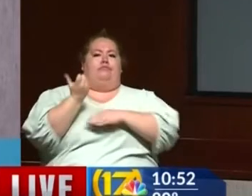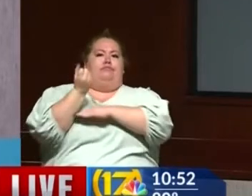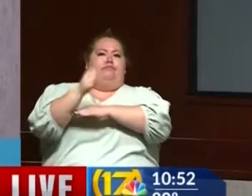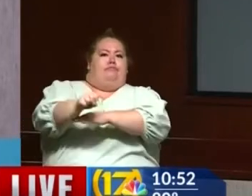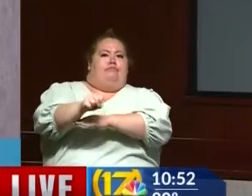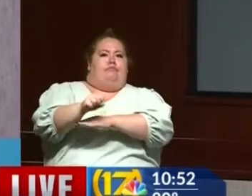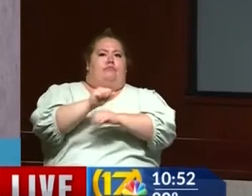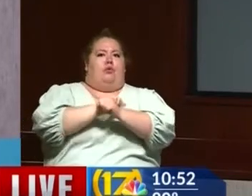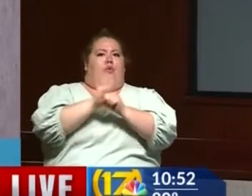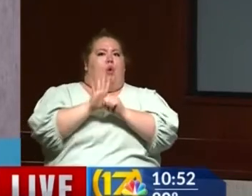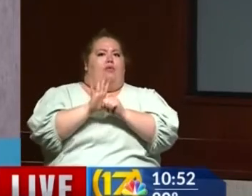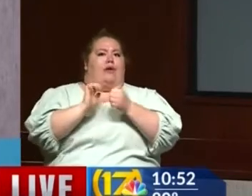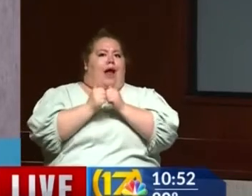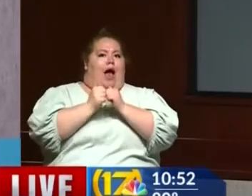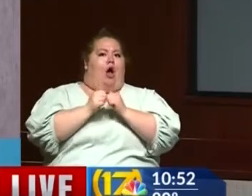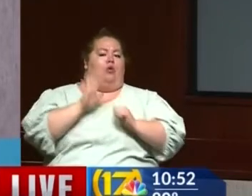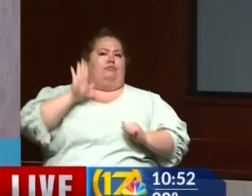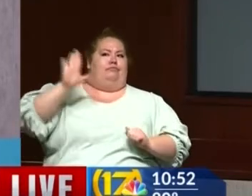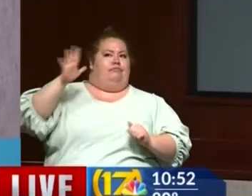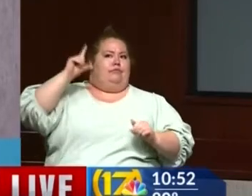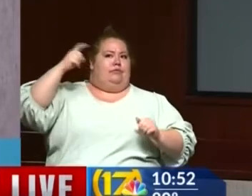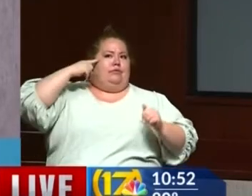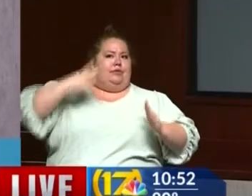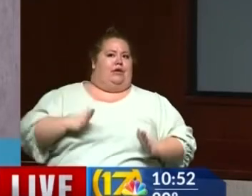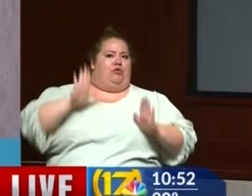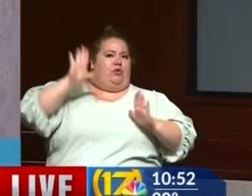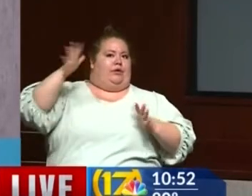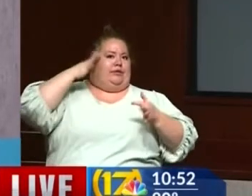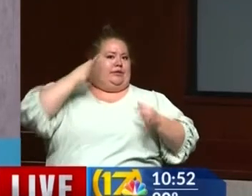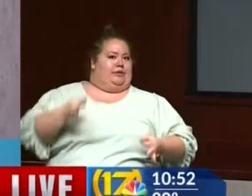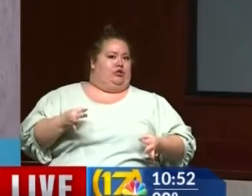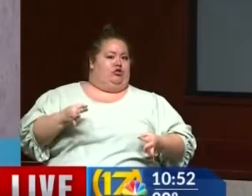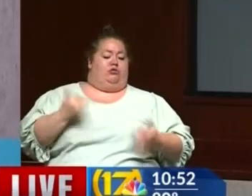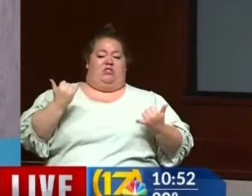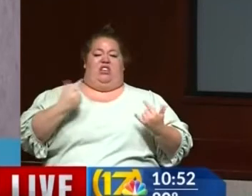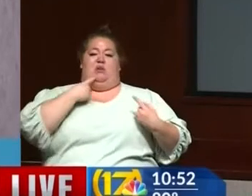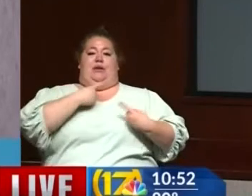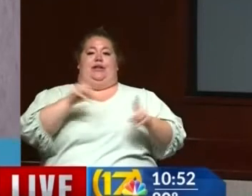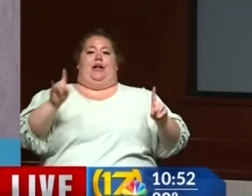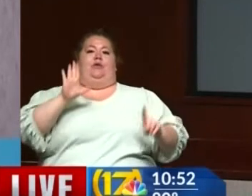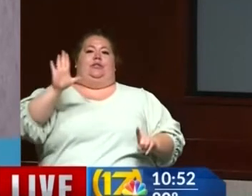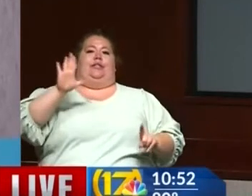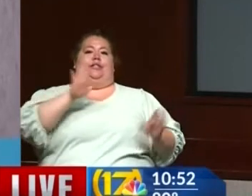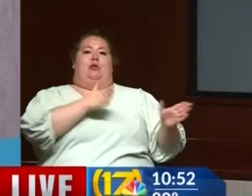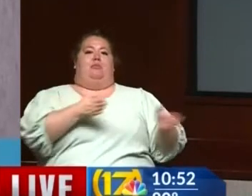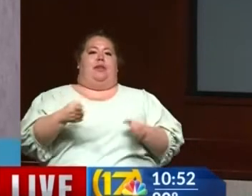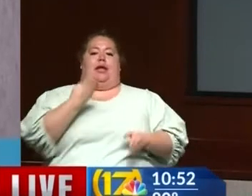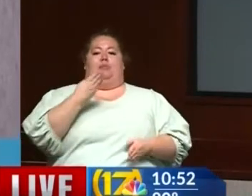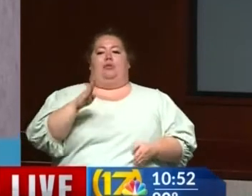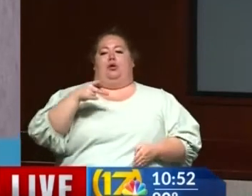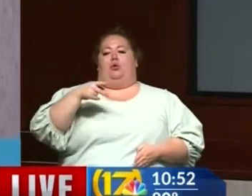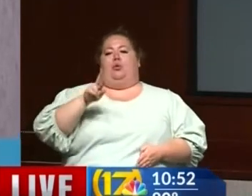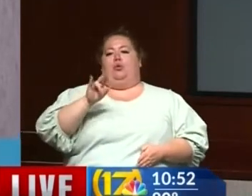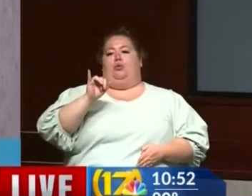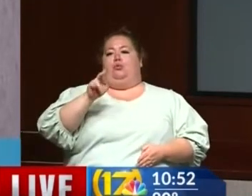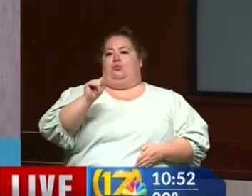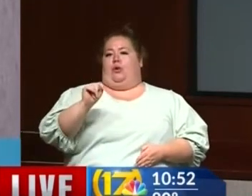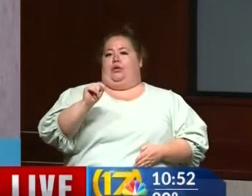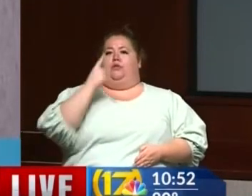recently published and announced his blueprint for a safer economy. He's made adjustments to that